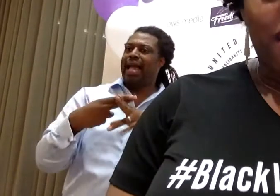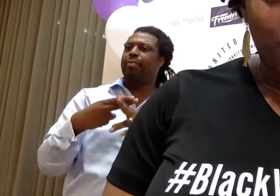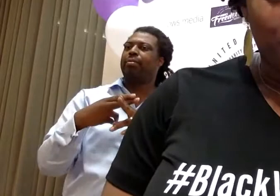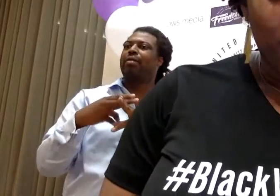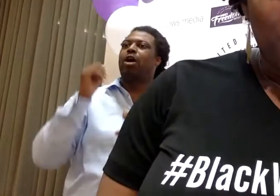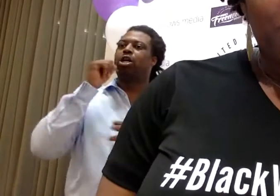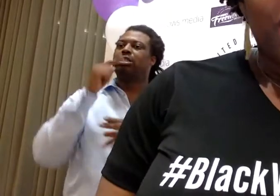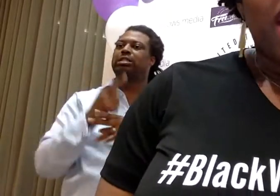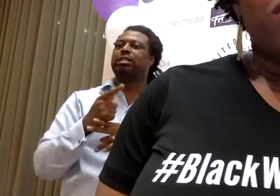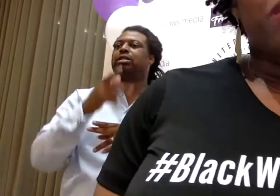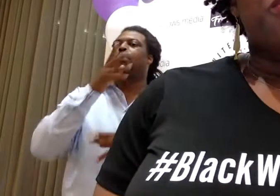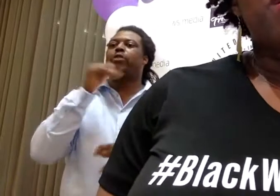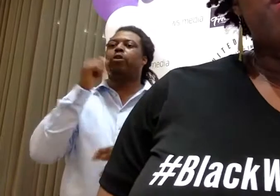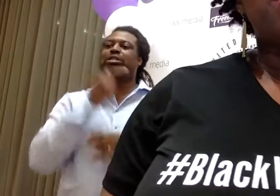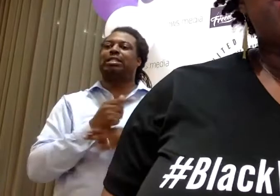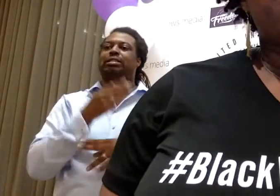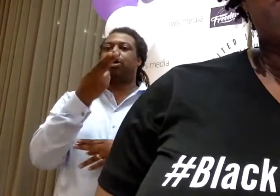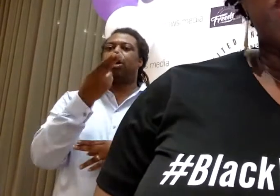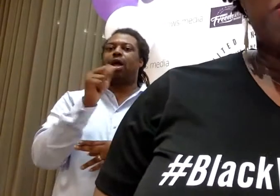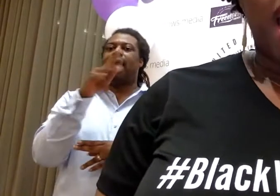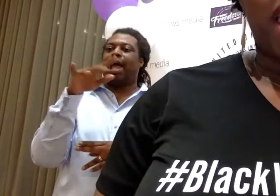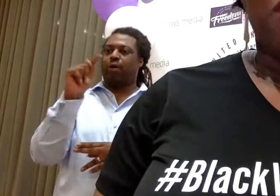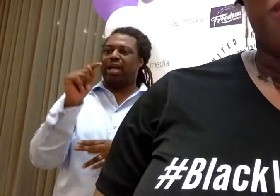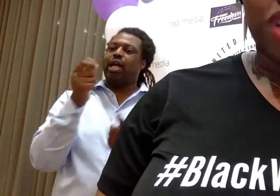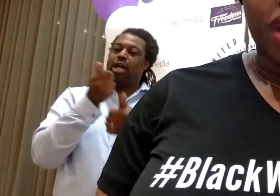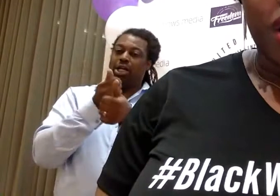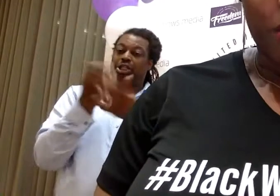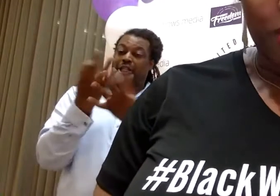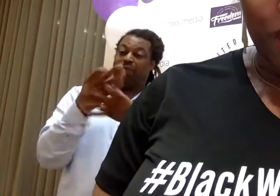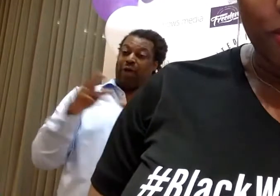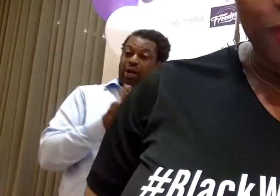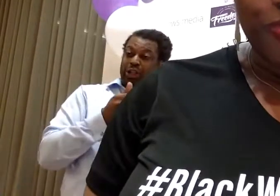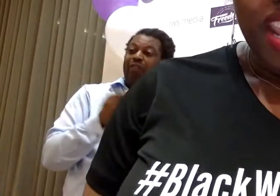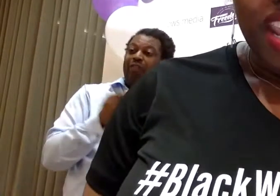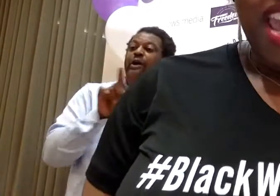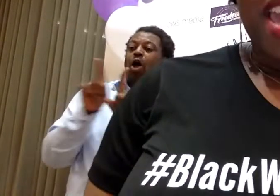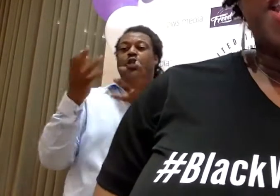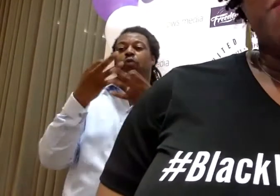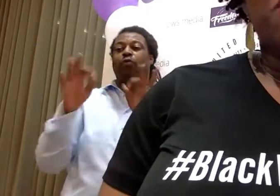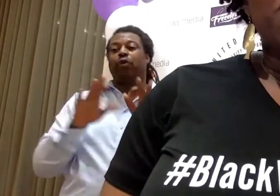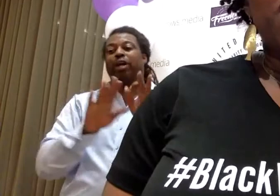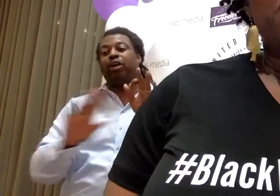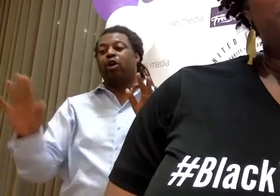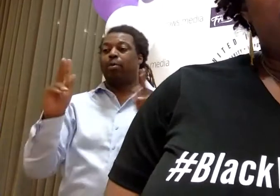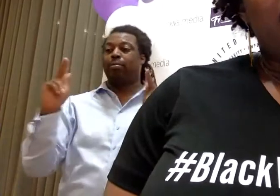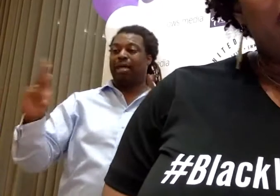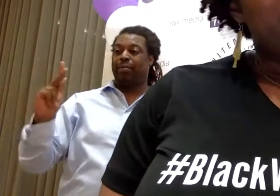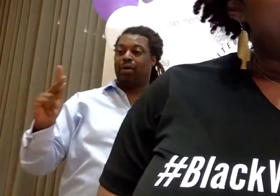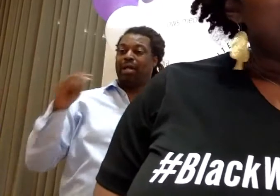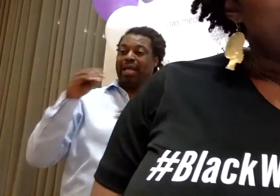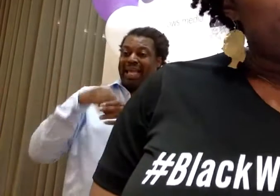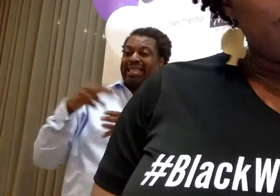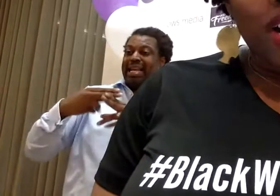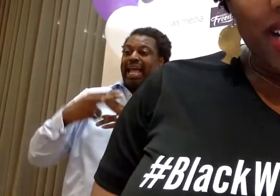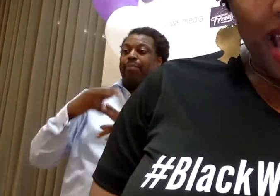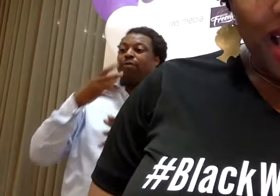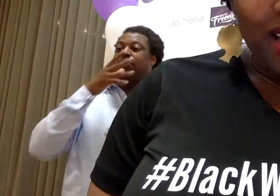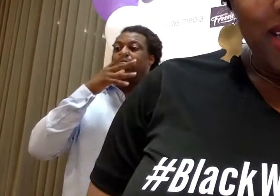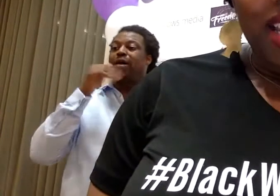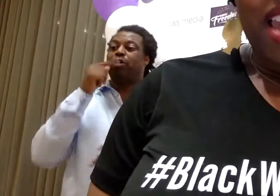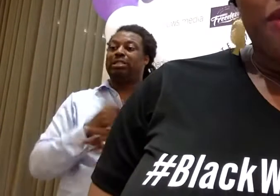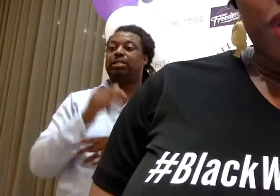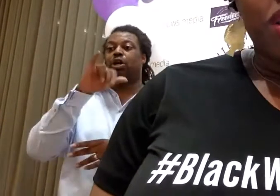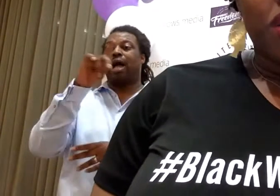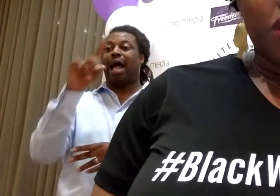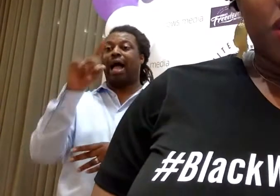Sister Harriet, who not only freed herself, but reached back and freed her people. In the name of Mother, Sister Ida, who